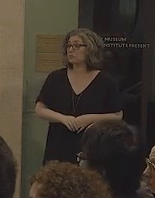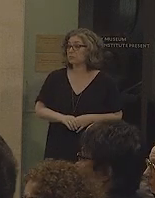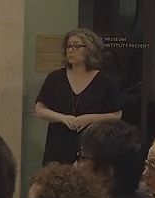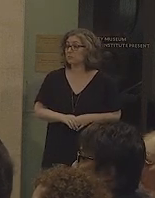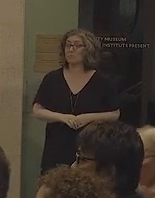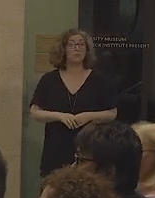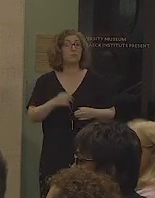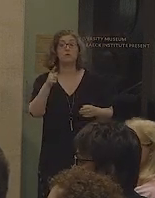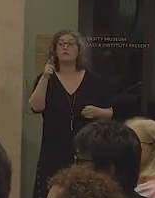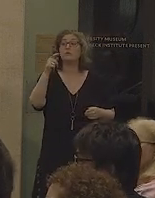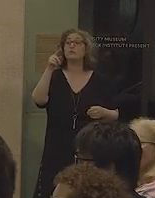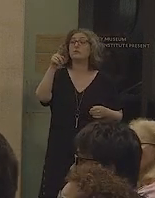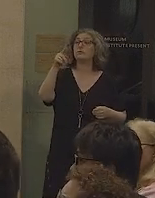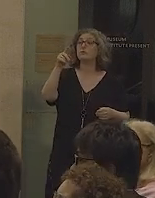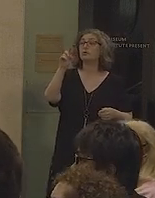Yes, sir.